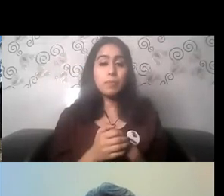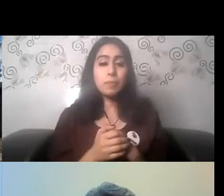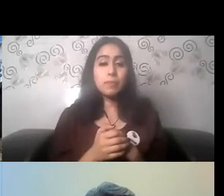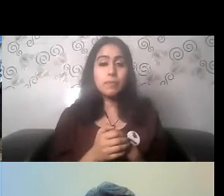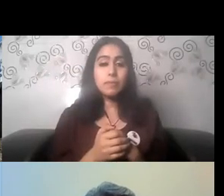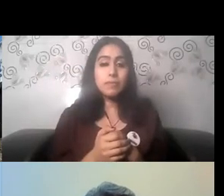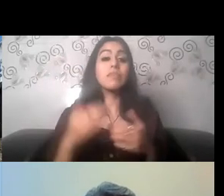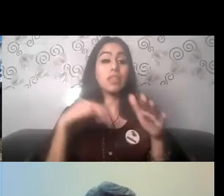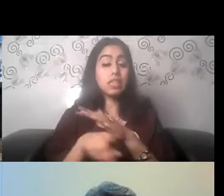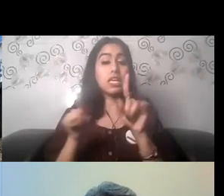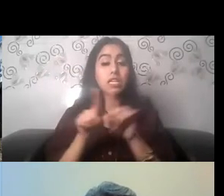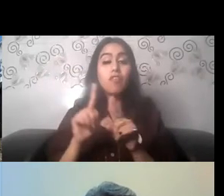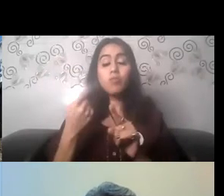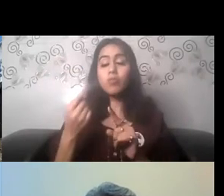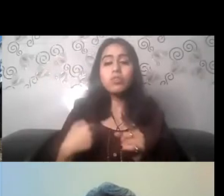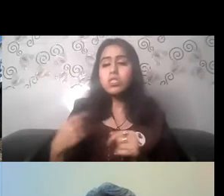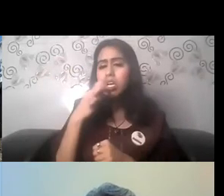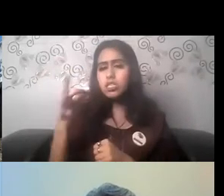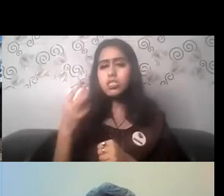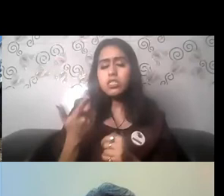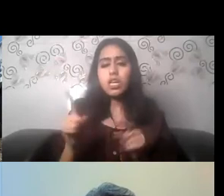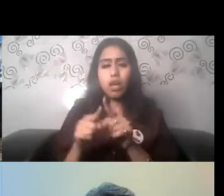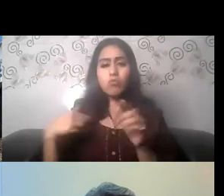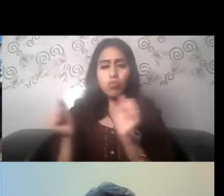out to the government to say, you need to work with us about